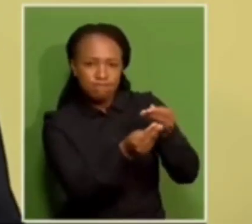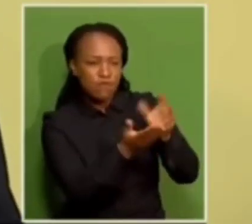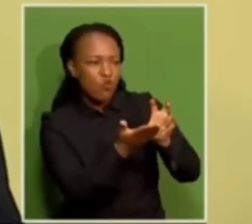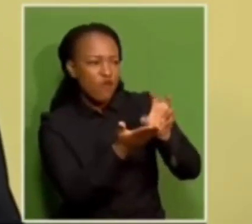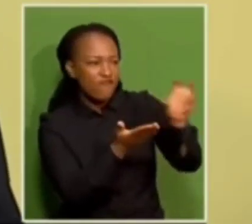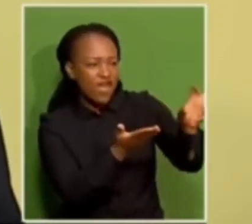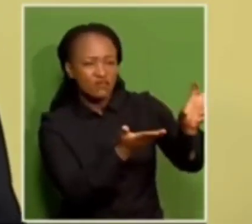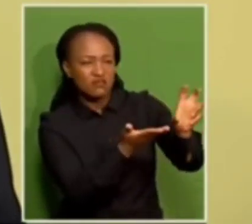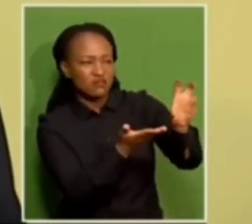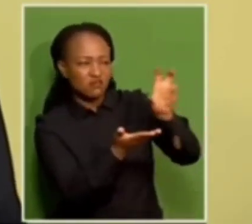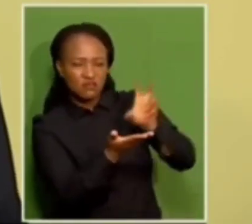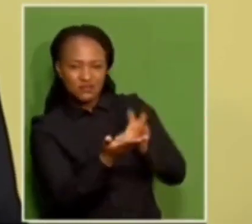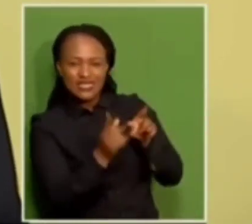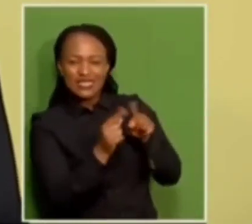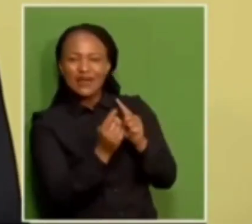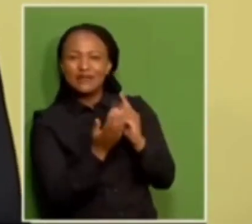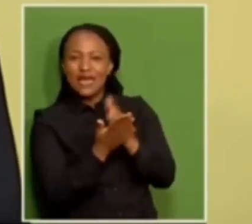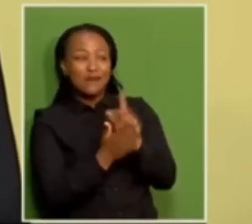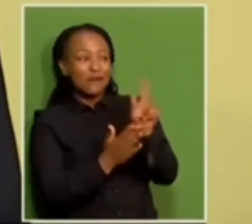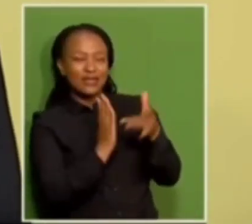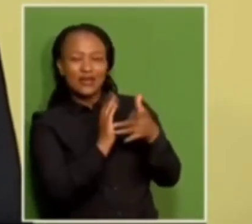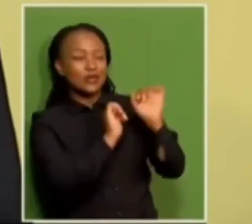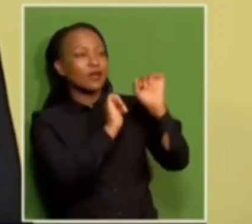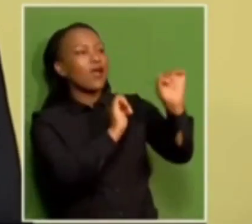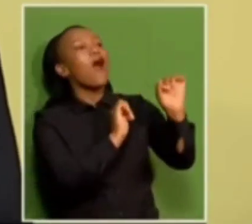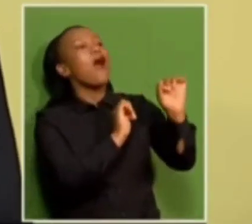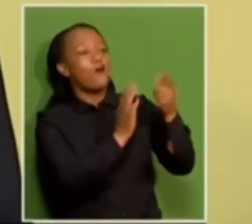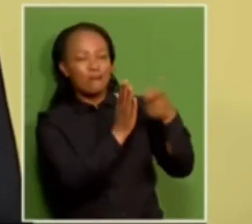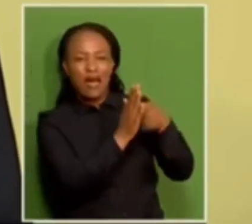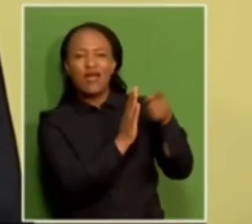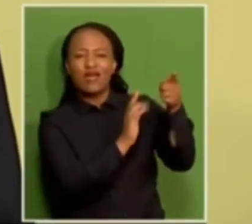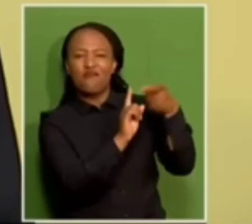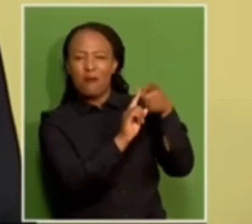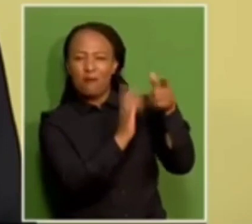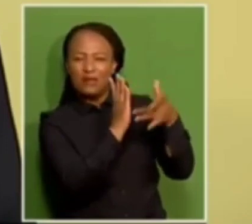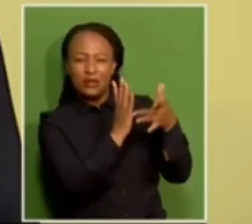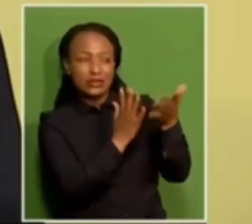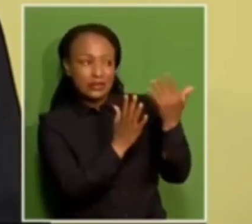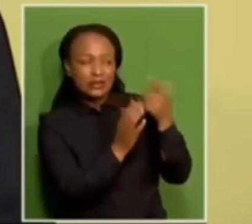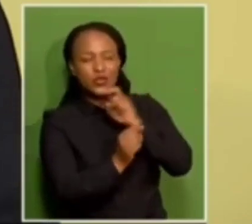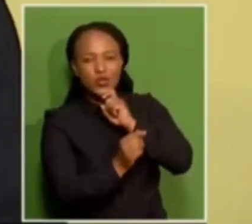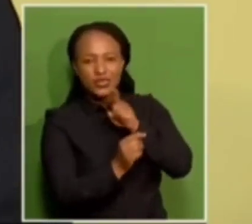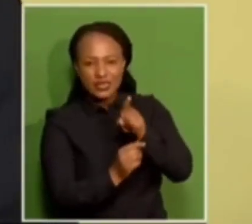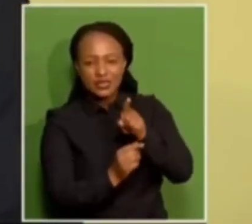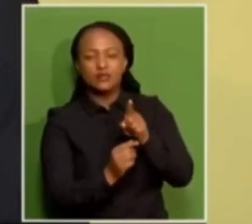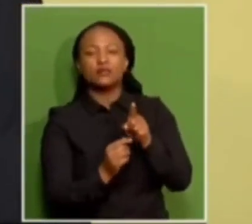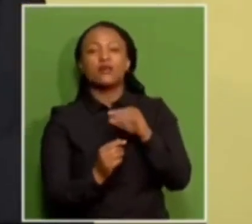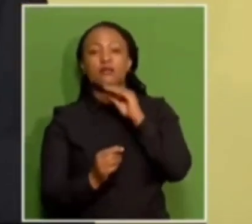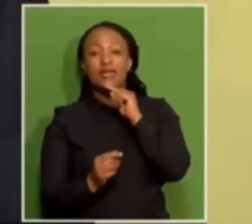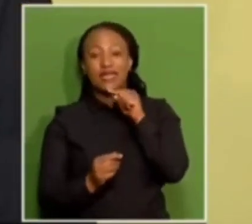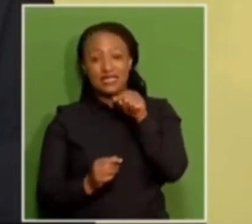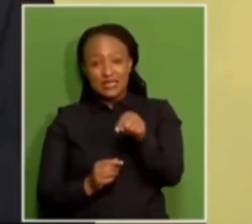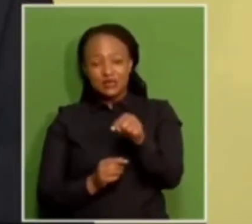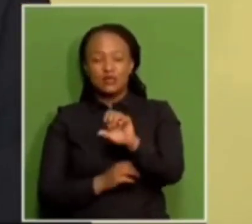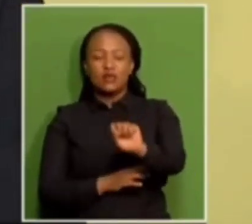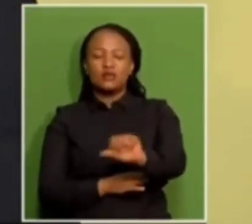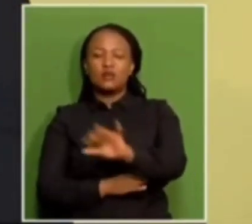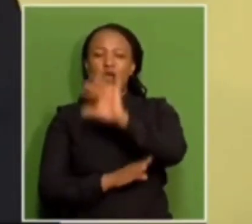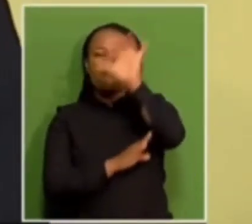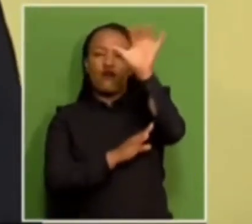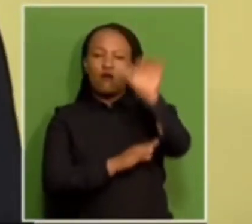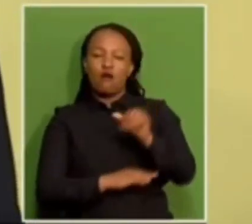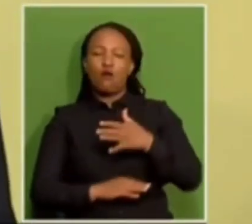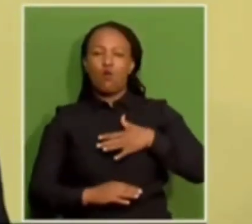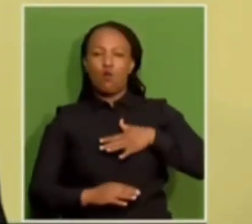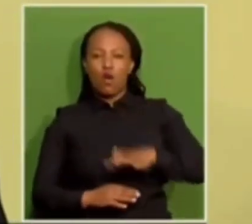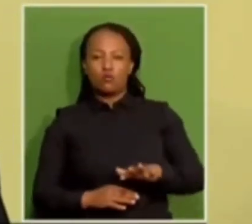we invest with and whose technology we also use it is for this reason that South Africa continues